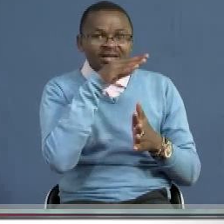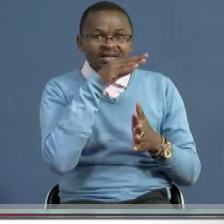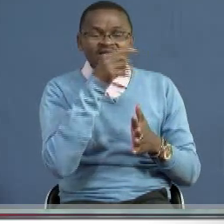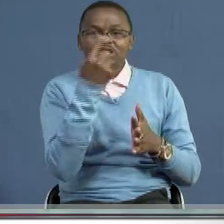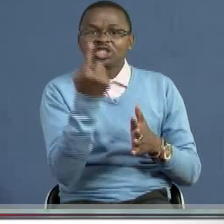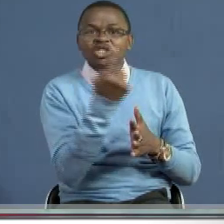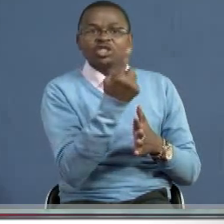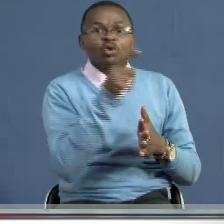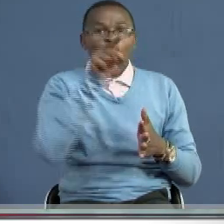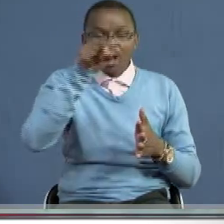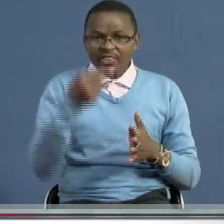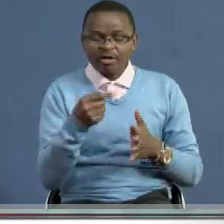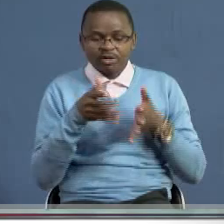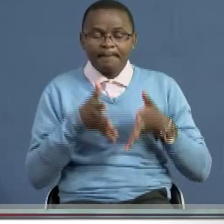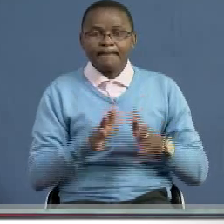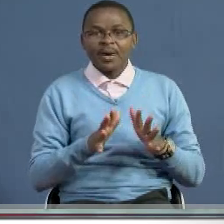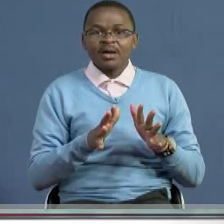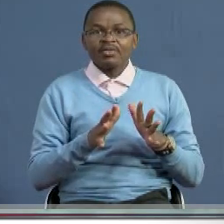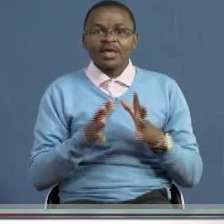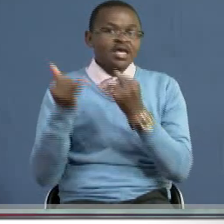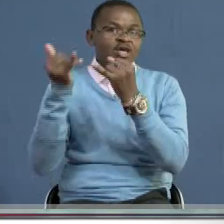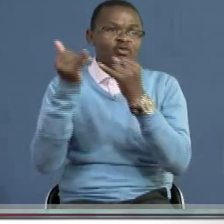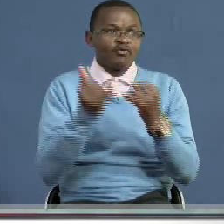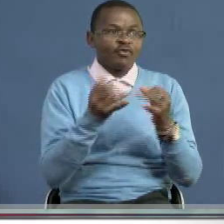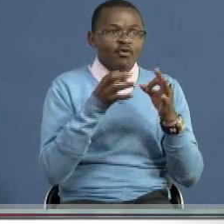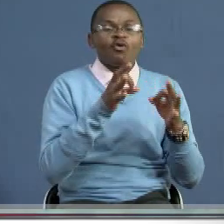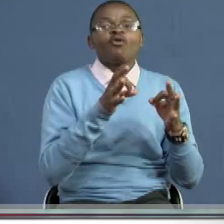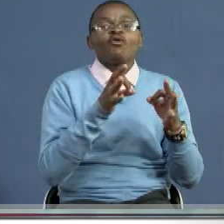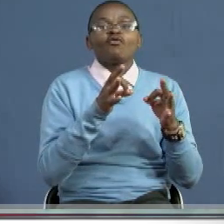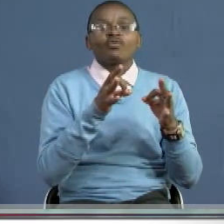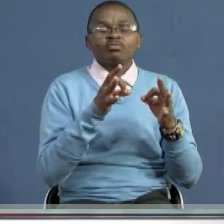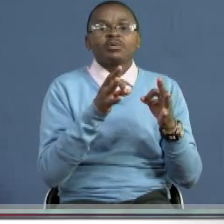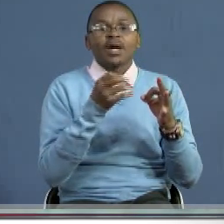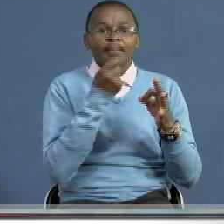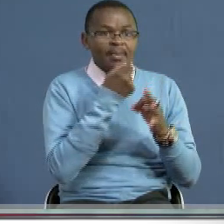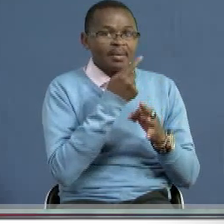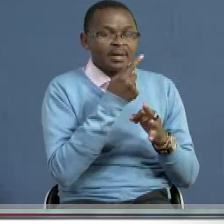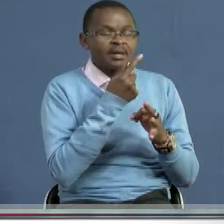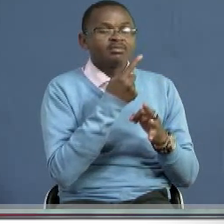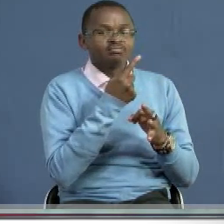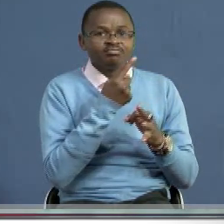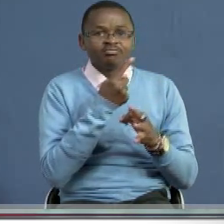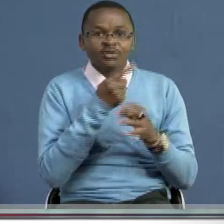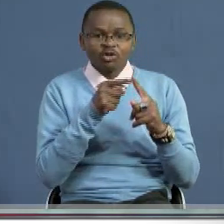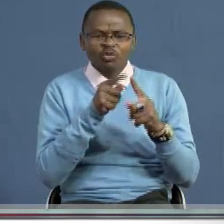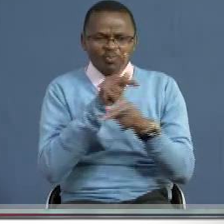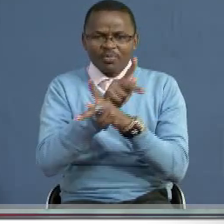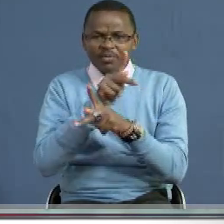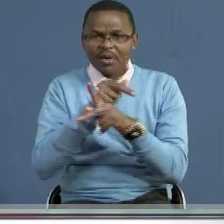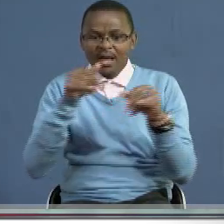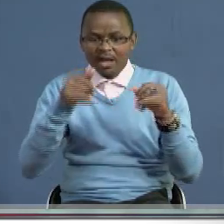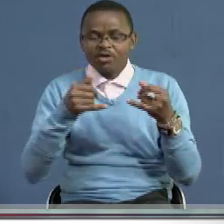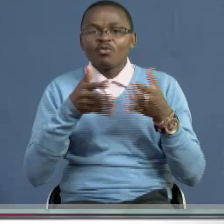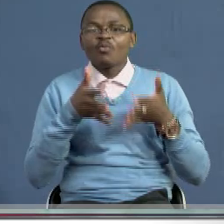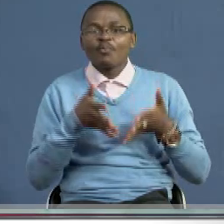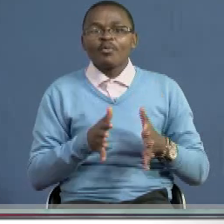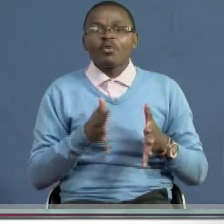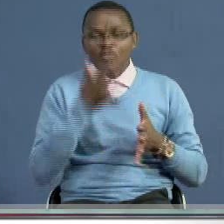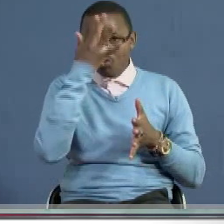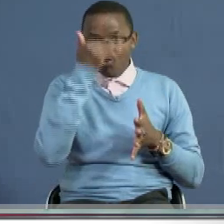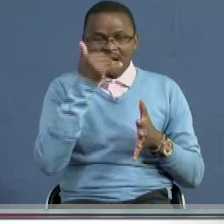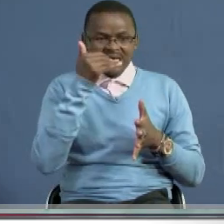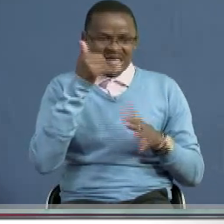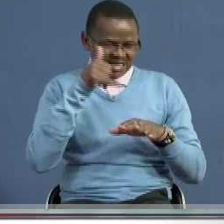every 1,000 live births, the introduction of a groundbreaking antiseptic medicine to prevent newborn deaths due